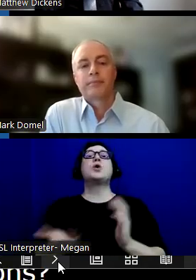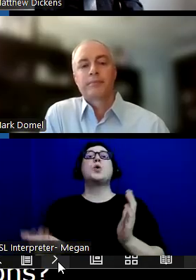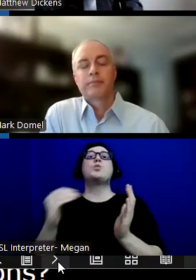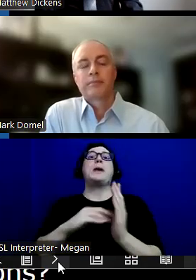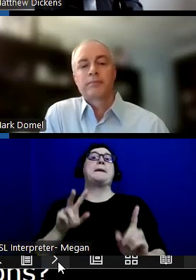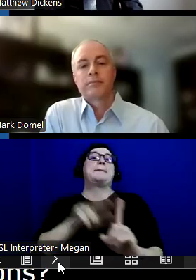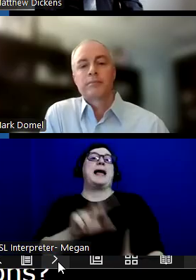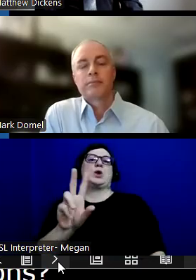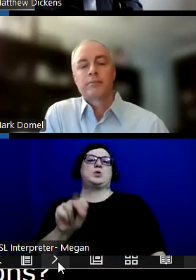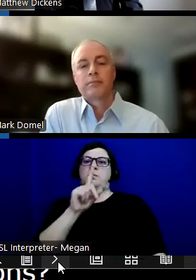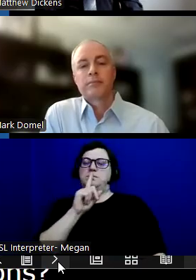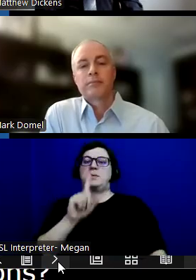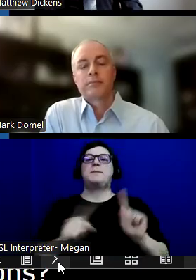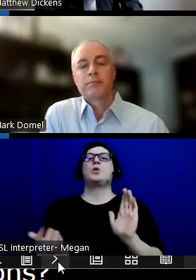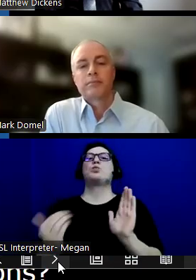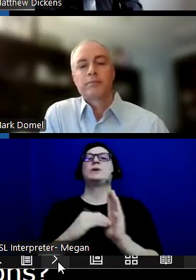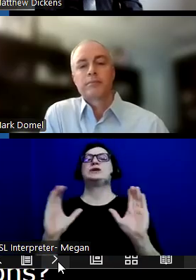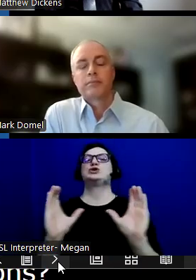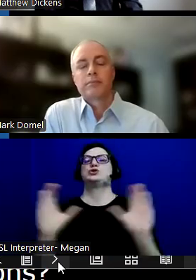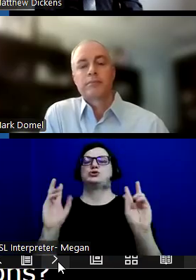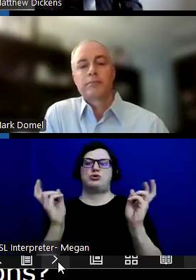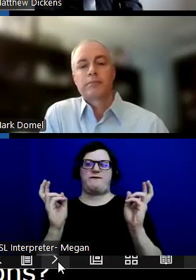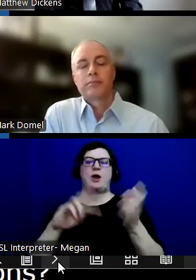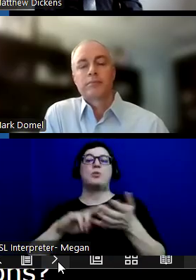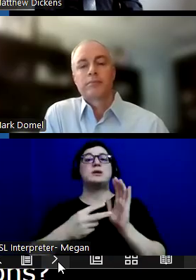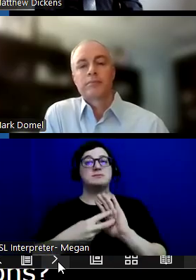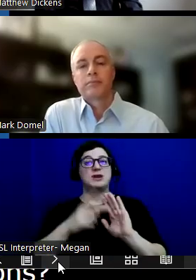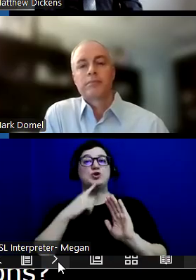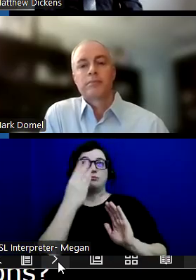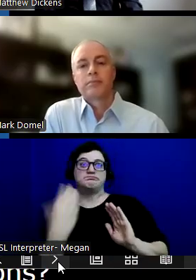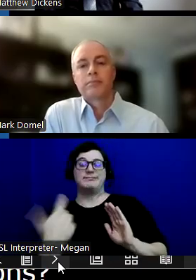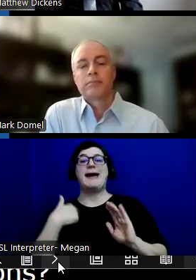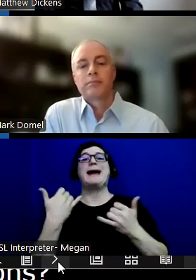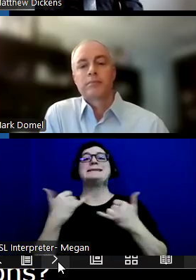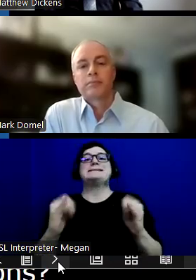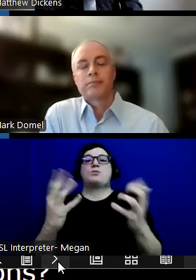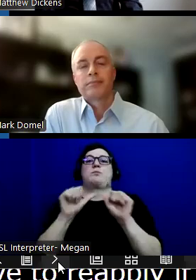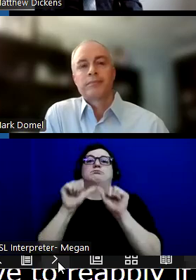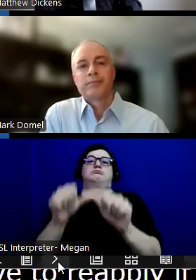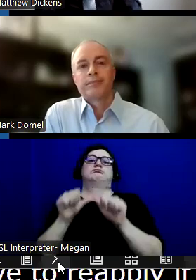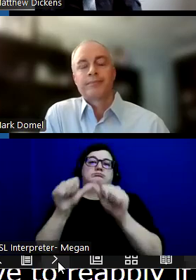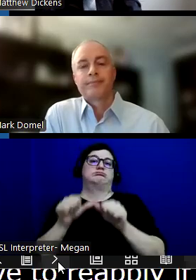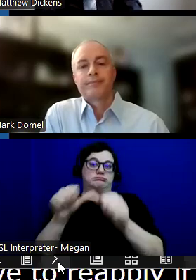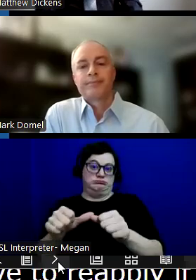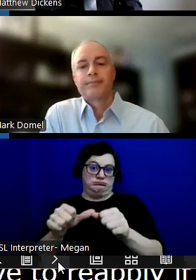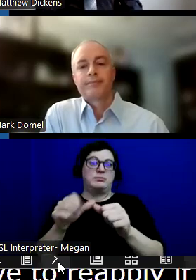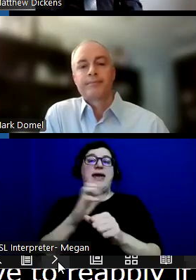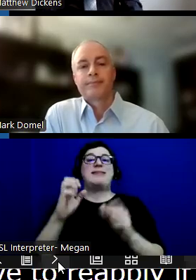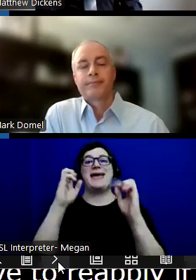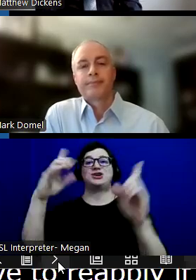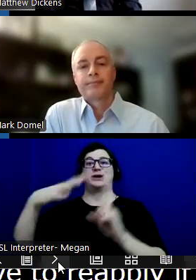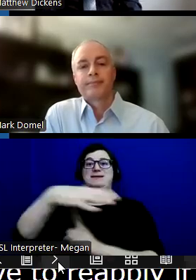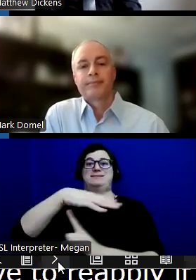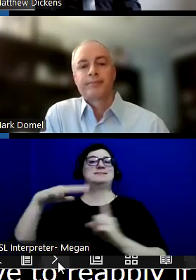recertify, which means that you state that you still want to continue in the program and that your educational settings are the